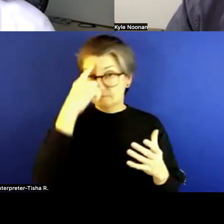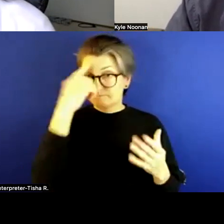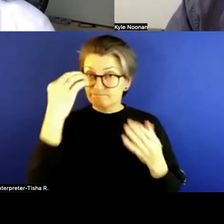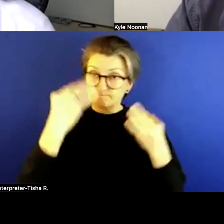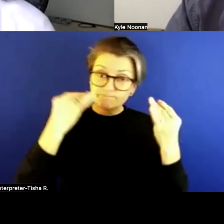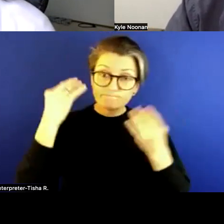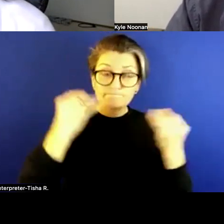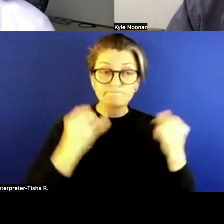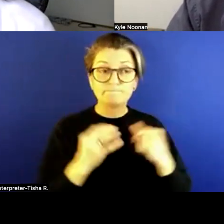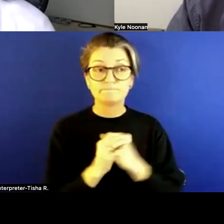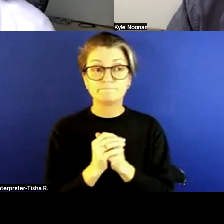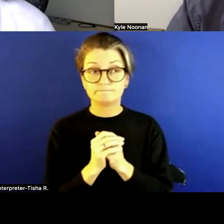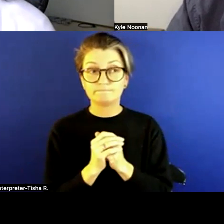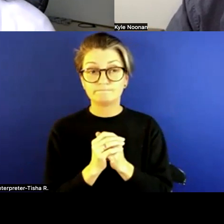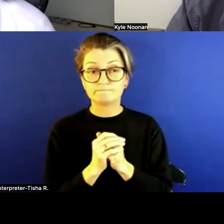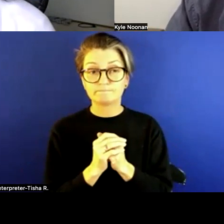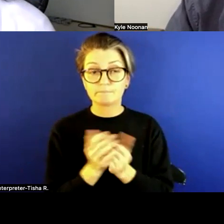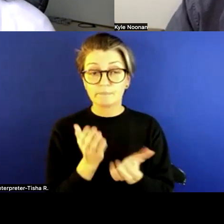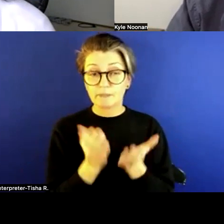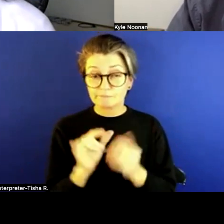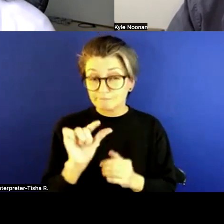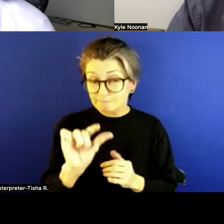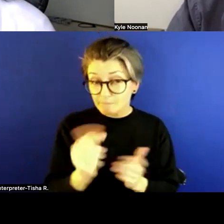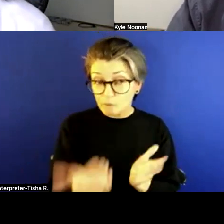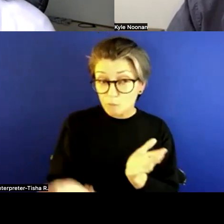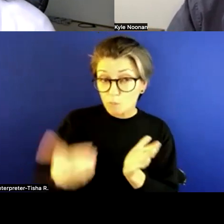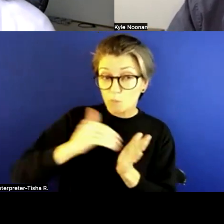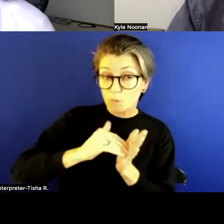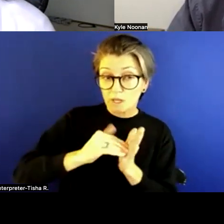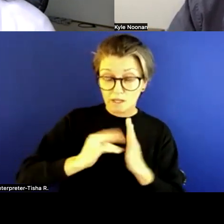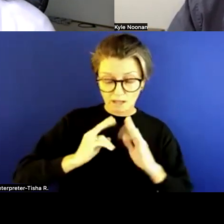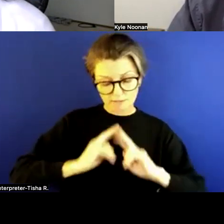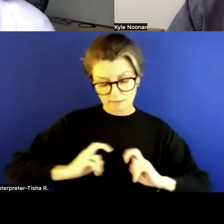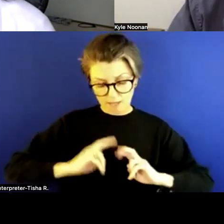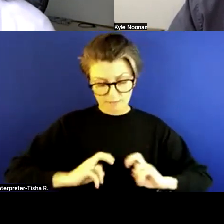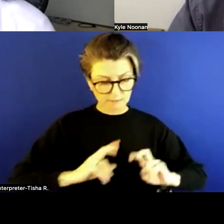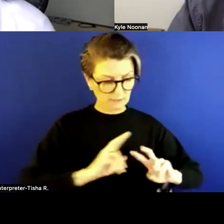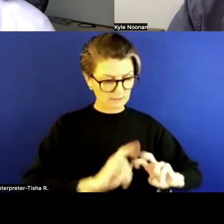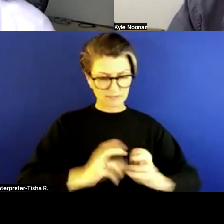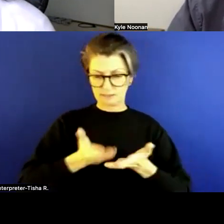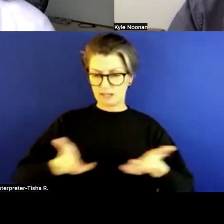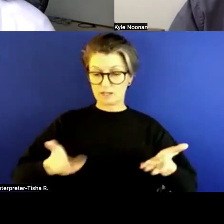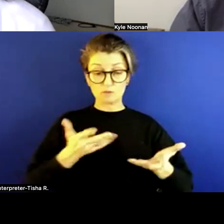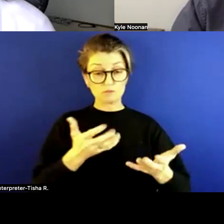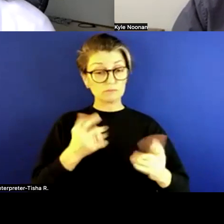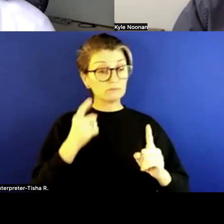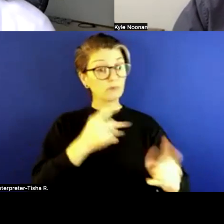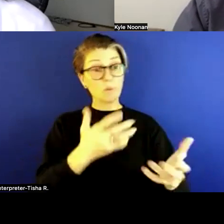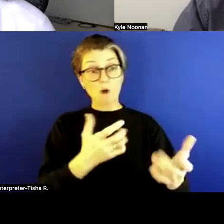maybe some reassessing of things that you maybe wanted to do that you can